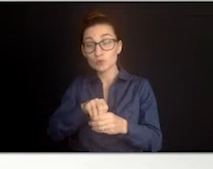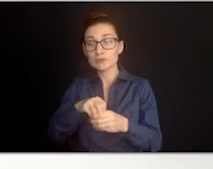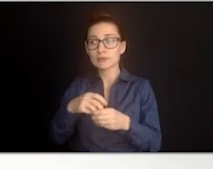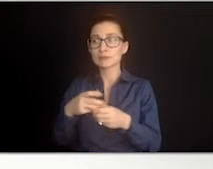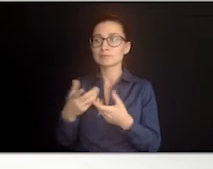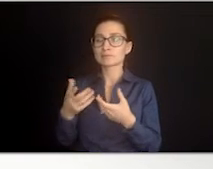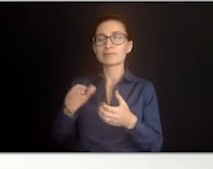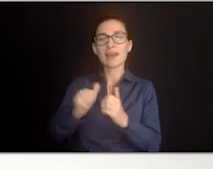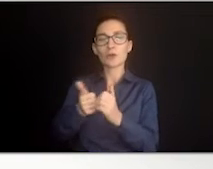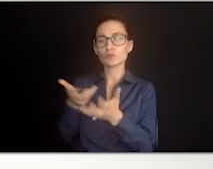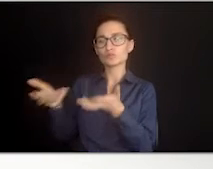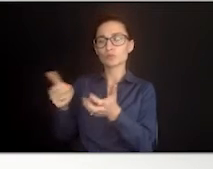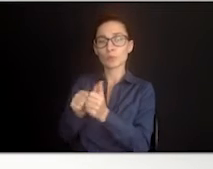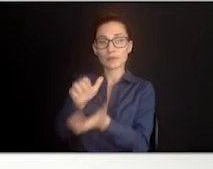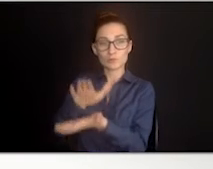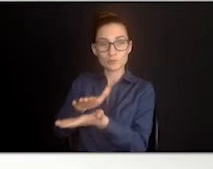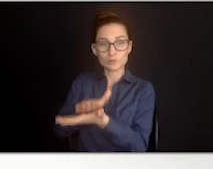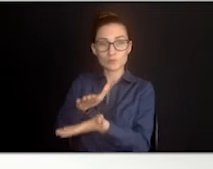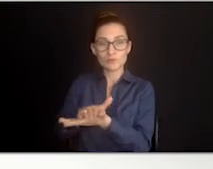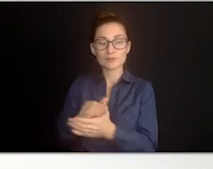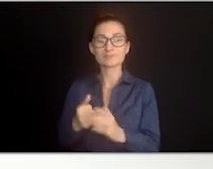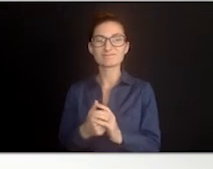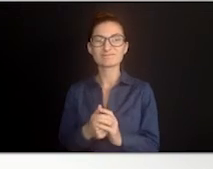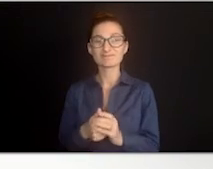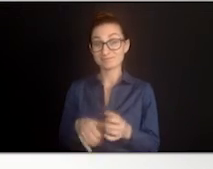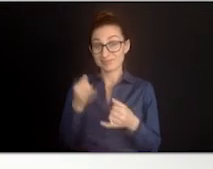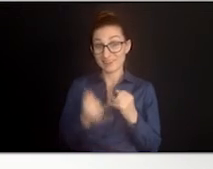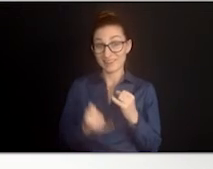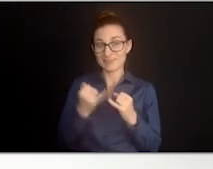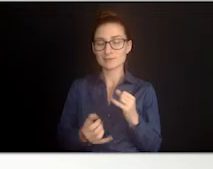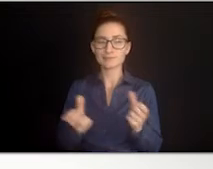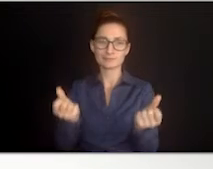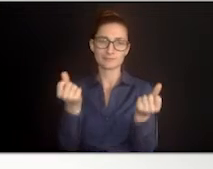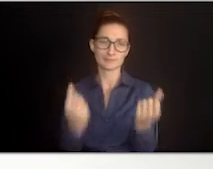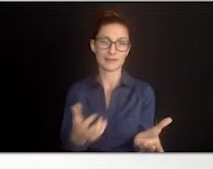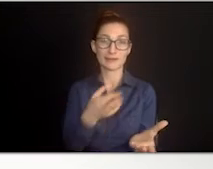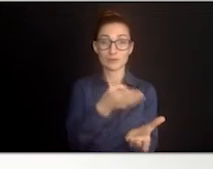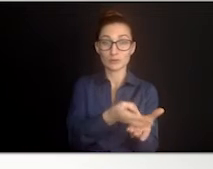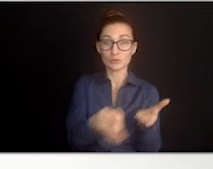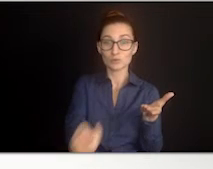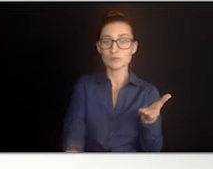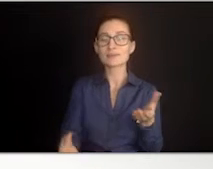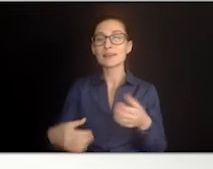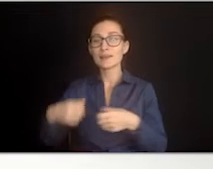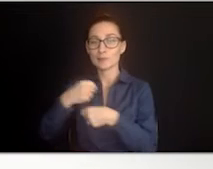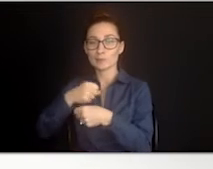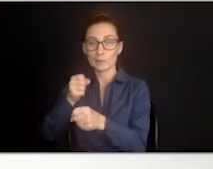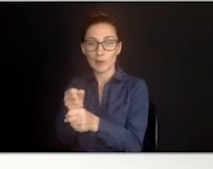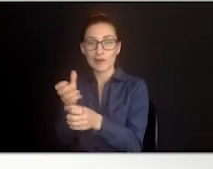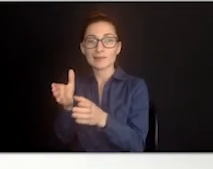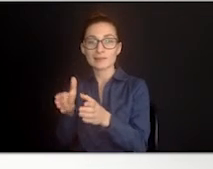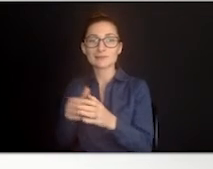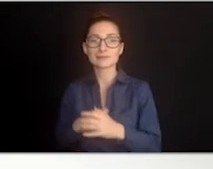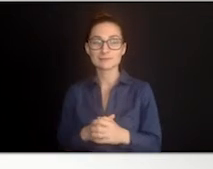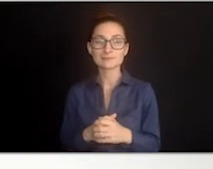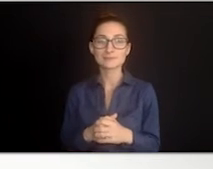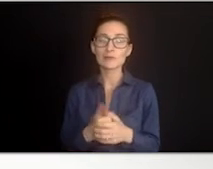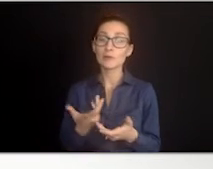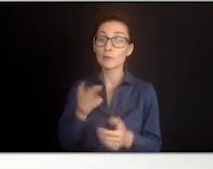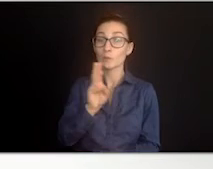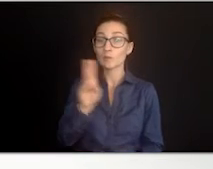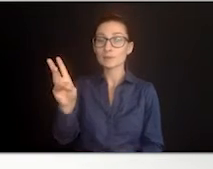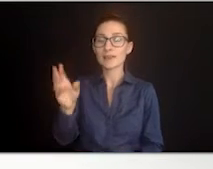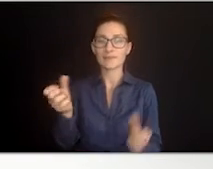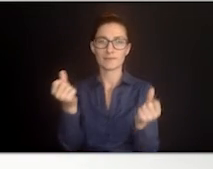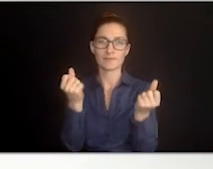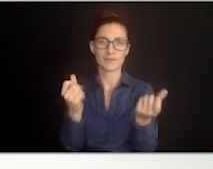conversations with the schools about. And then we have lots and lots of resources and products. So our website has lots of things that families might want